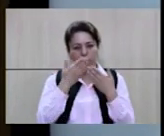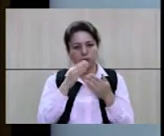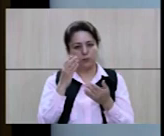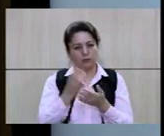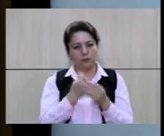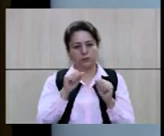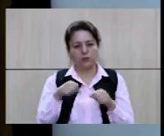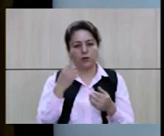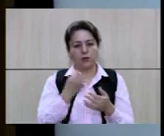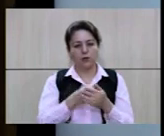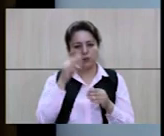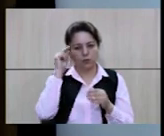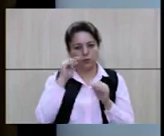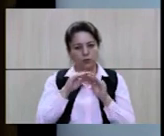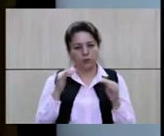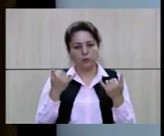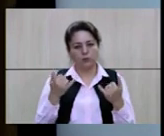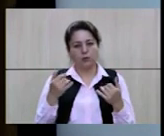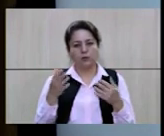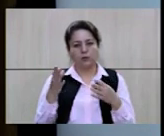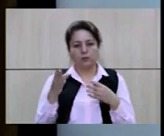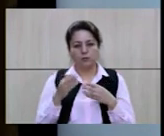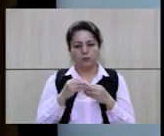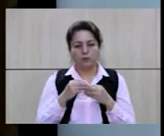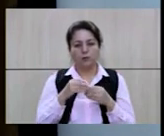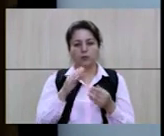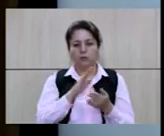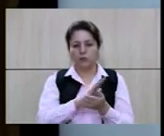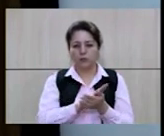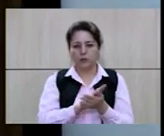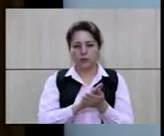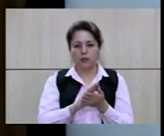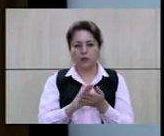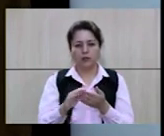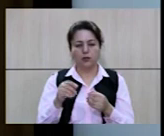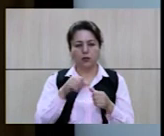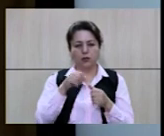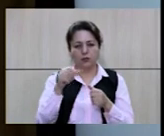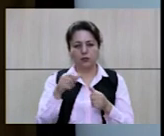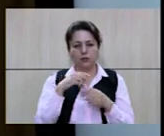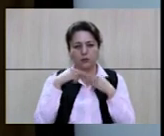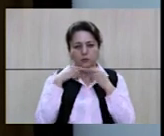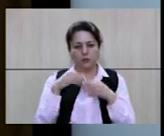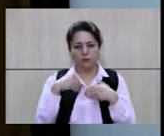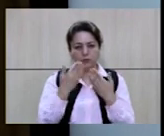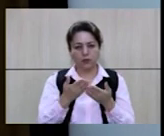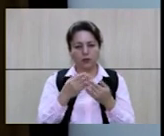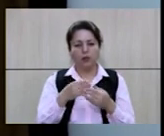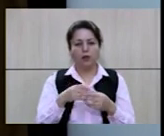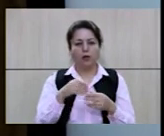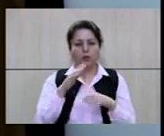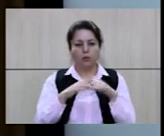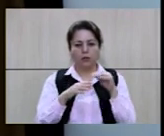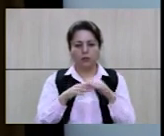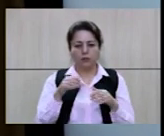Qadrli o'quvchilar, shu bilan birga har doim tozalikka alohida e'tibor bering. Qo'llaringizni tez-tez